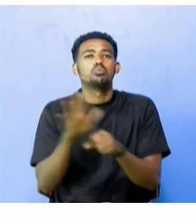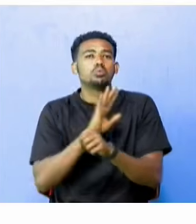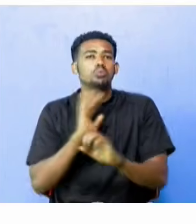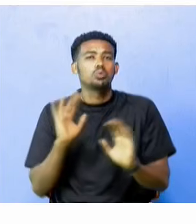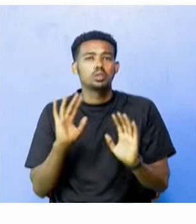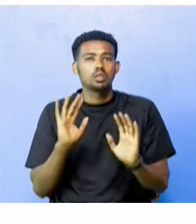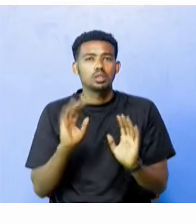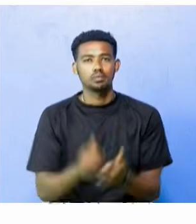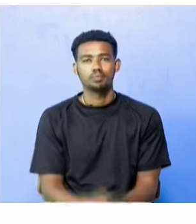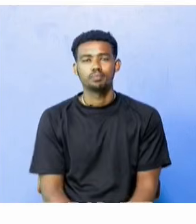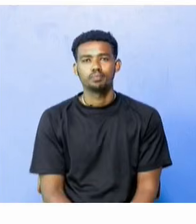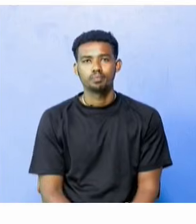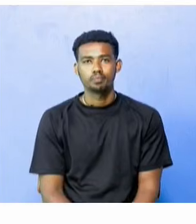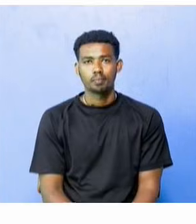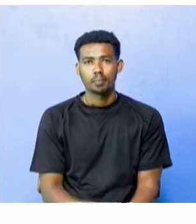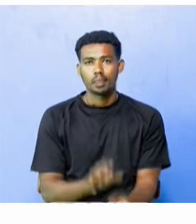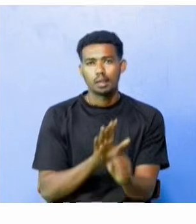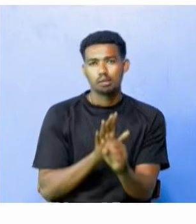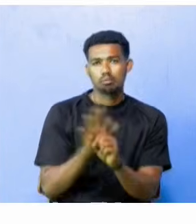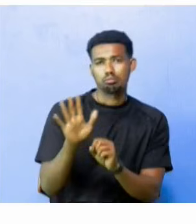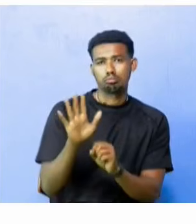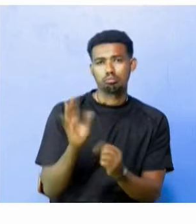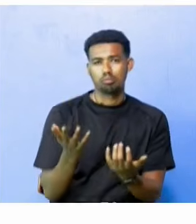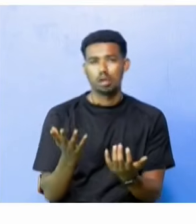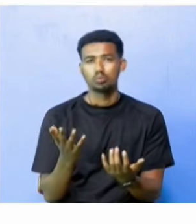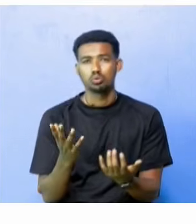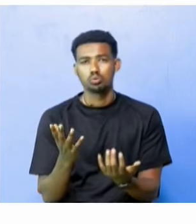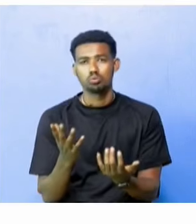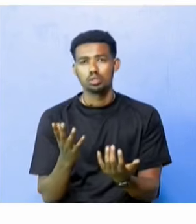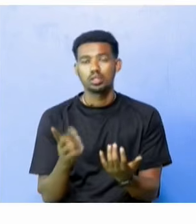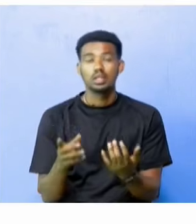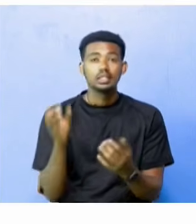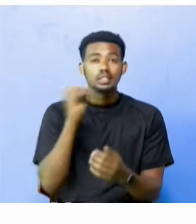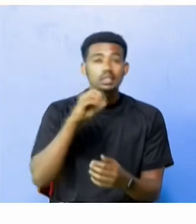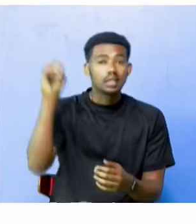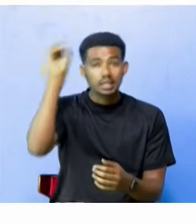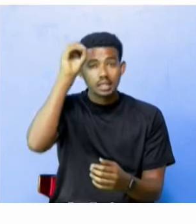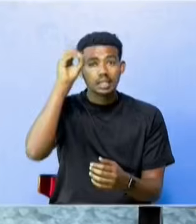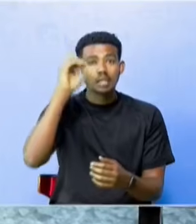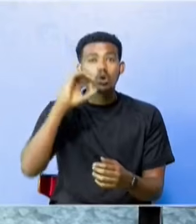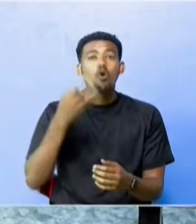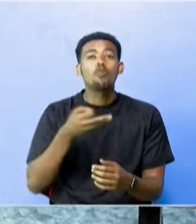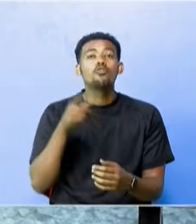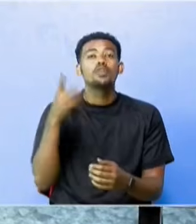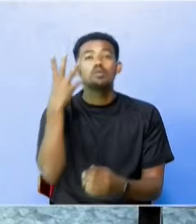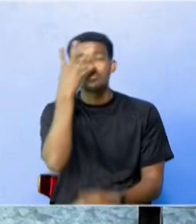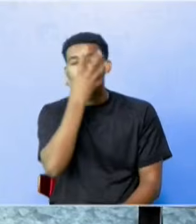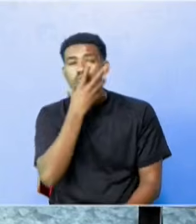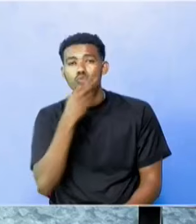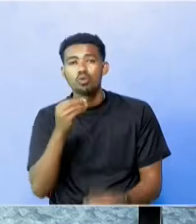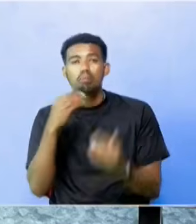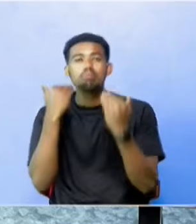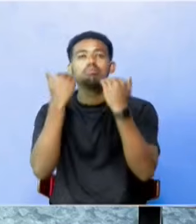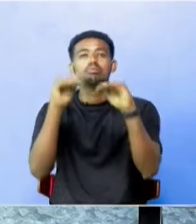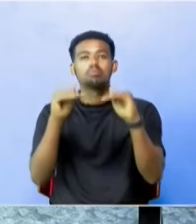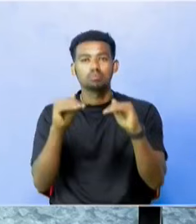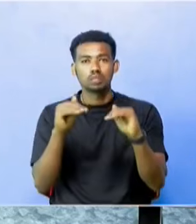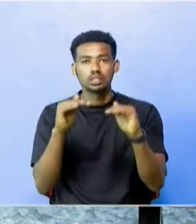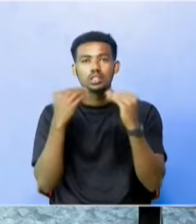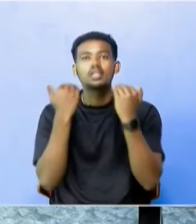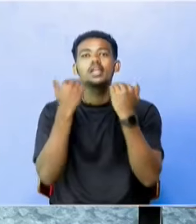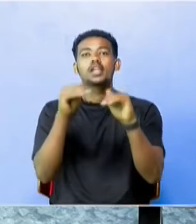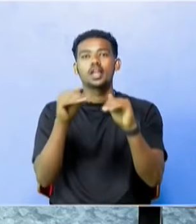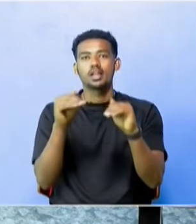You see? We are also telling us the degree of her beauty, how beautiful she is, right?